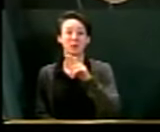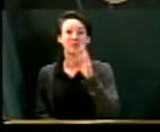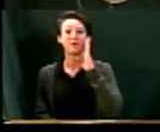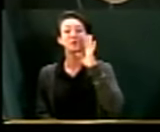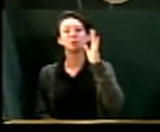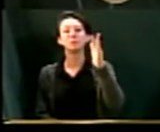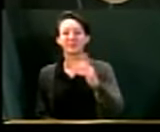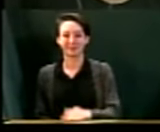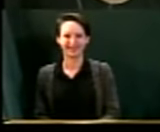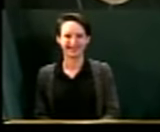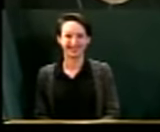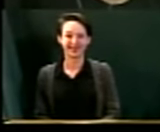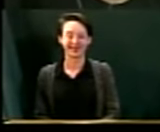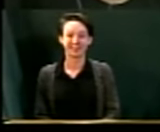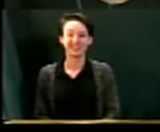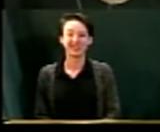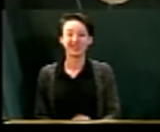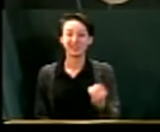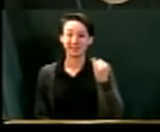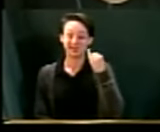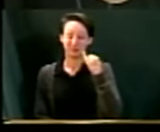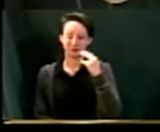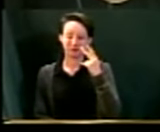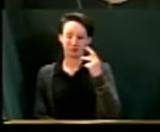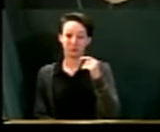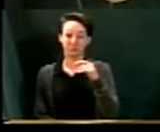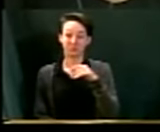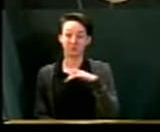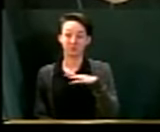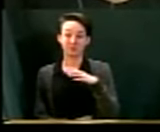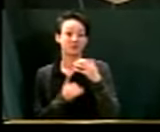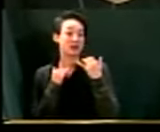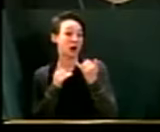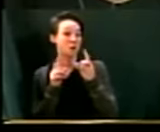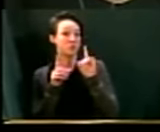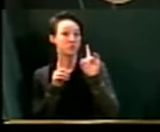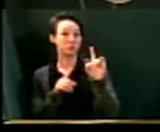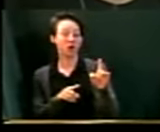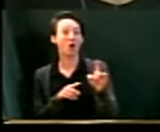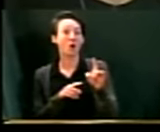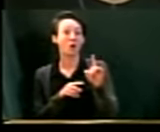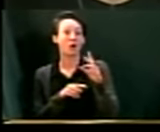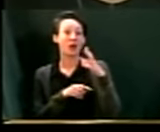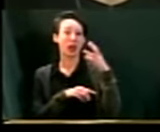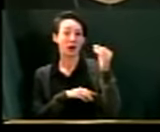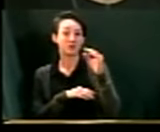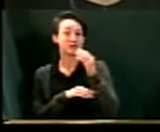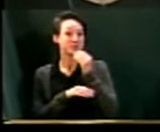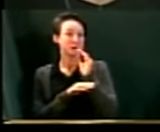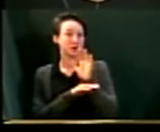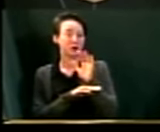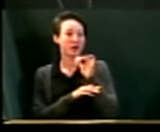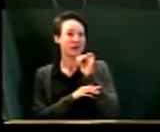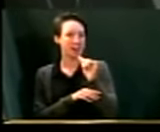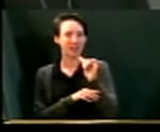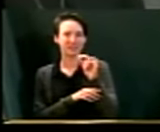good things. And if I miss now, we can go out to dinner, not sunshine.